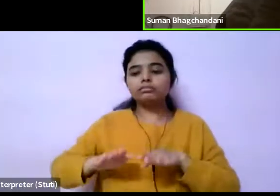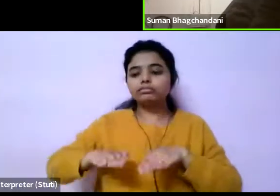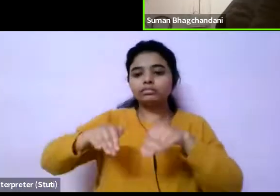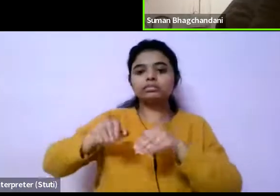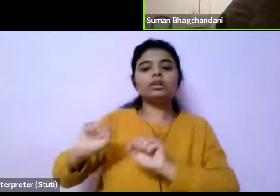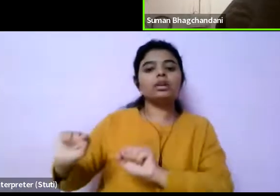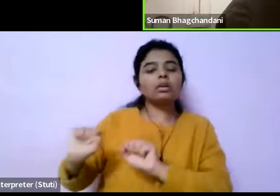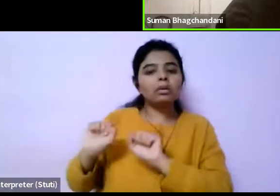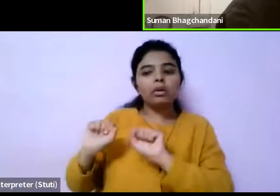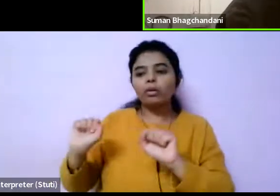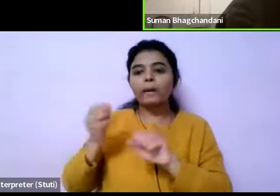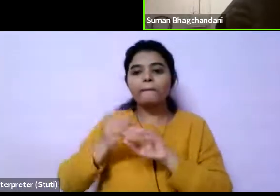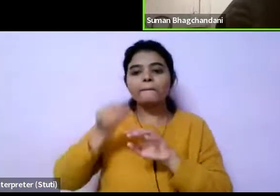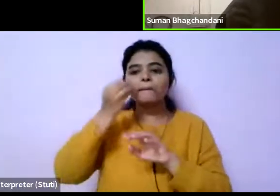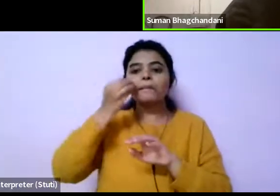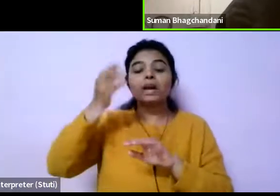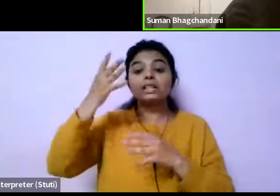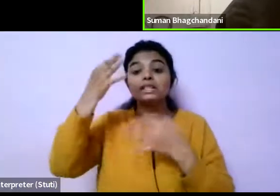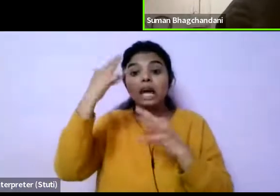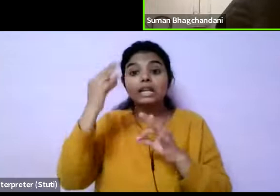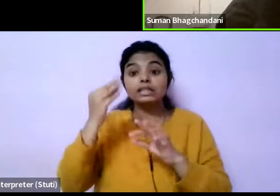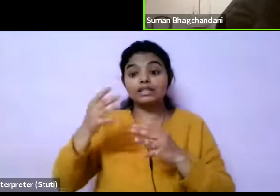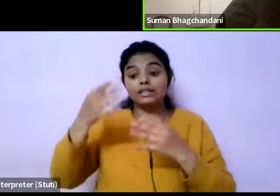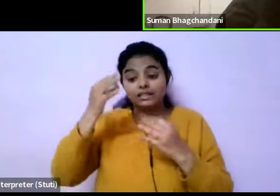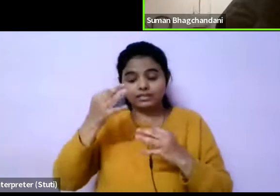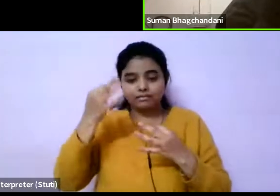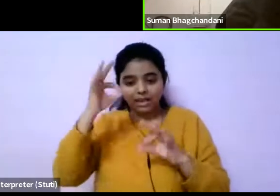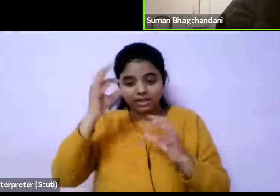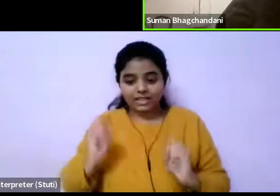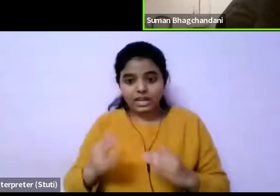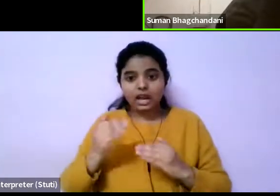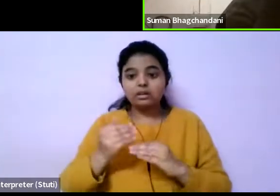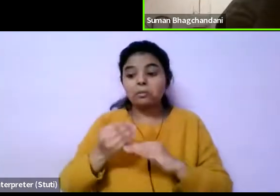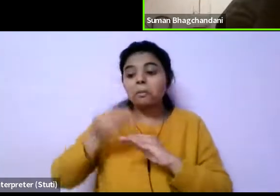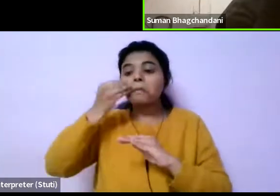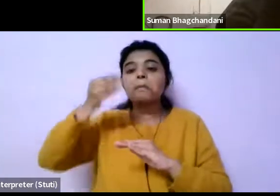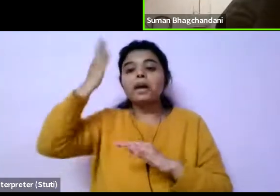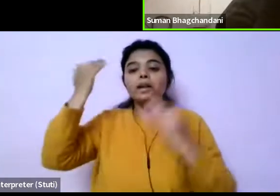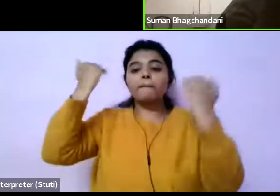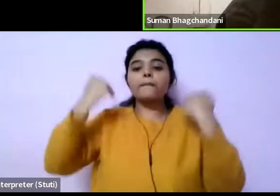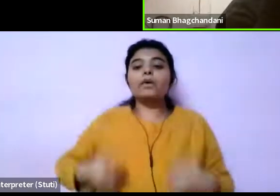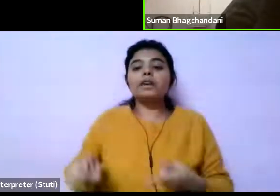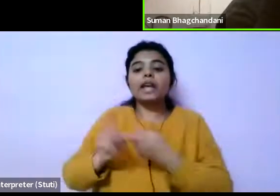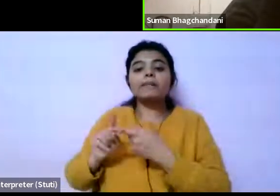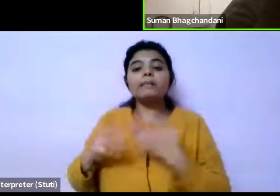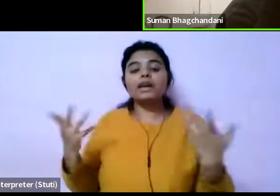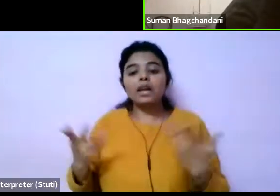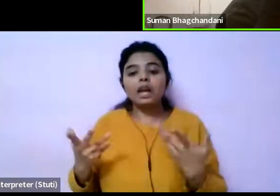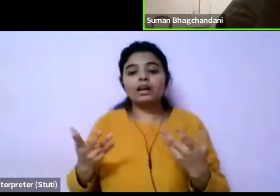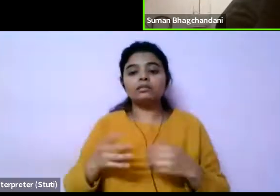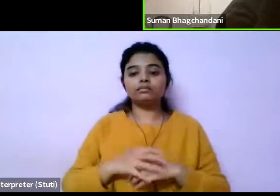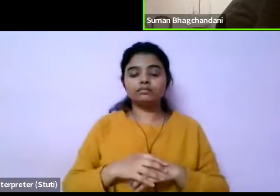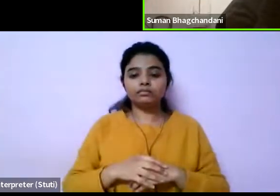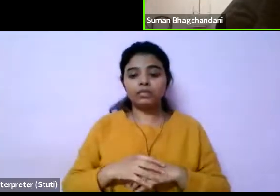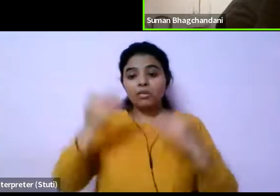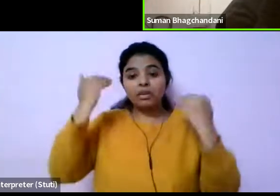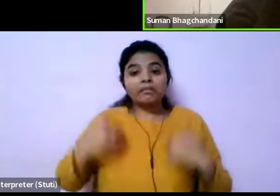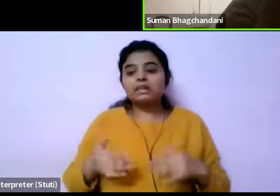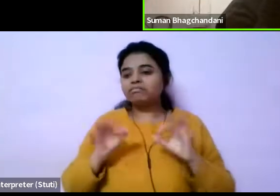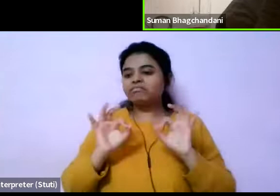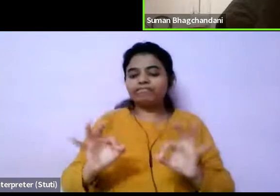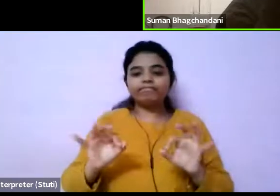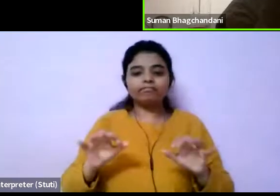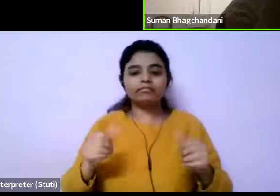the postmodern body of a dancer. Dempster states, I quote her, "The body in postmodern dance is unstable,